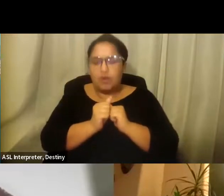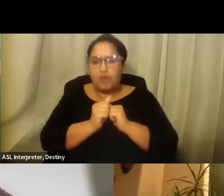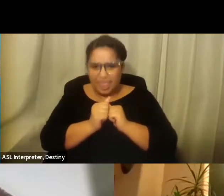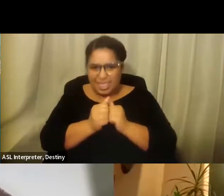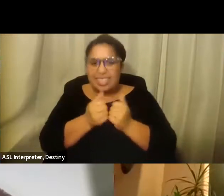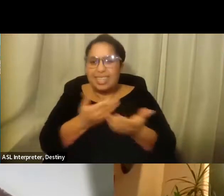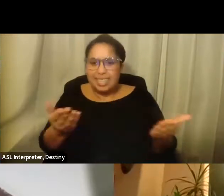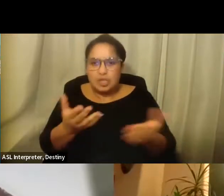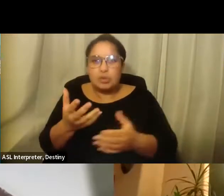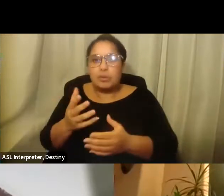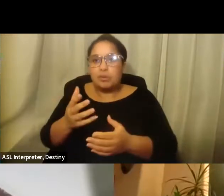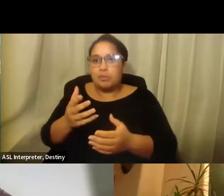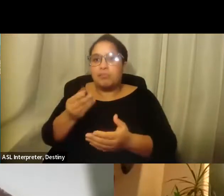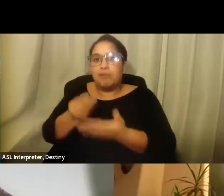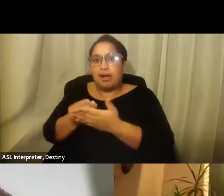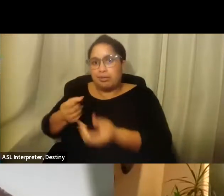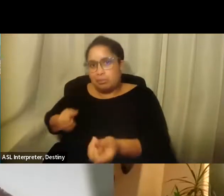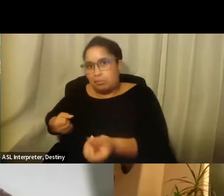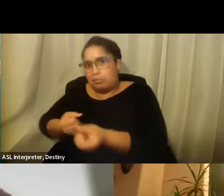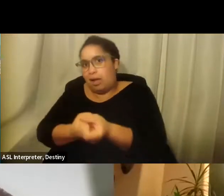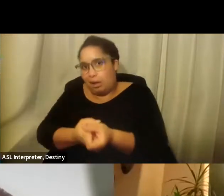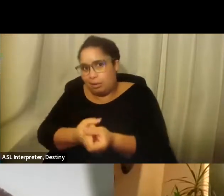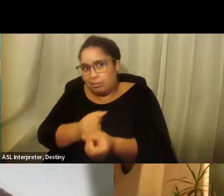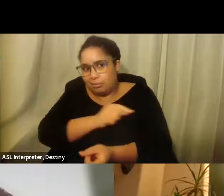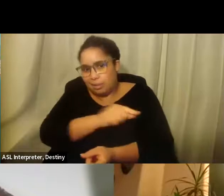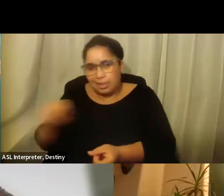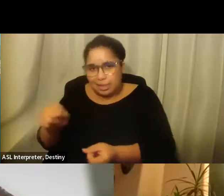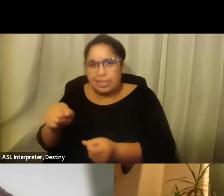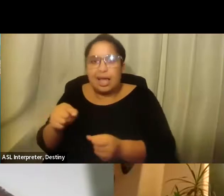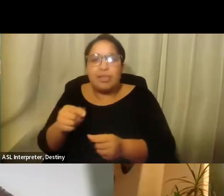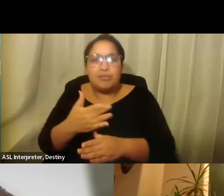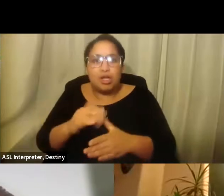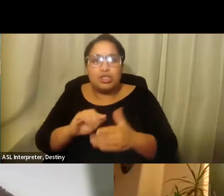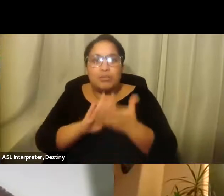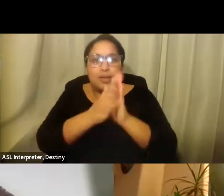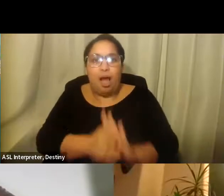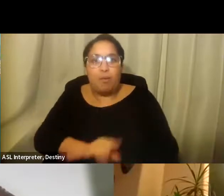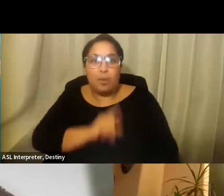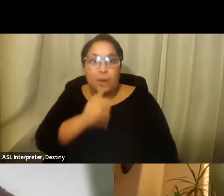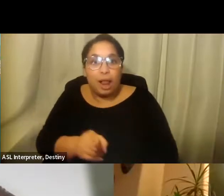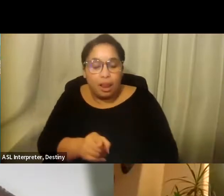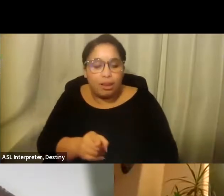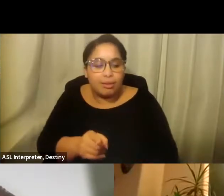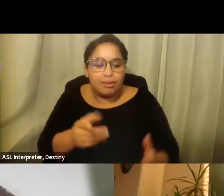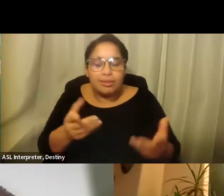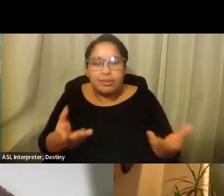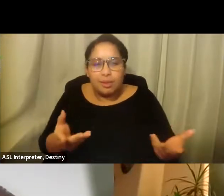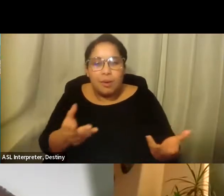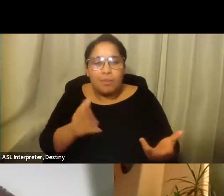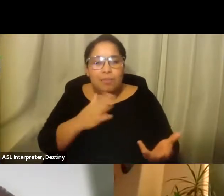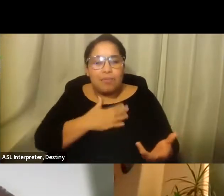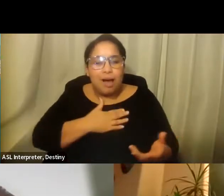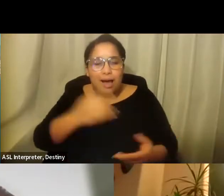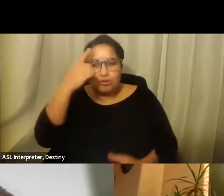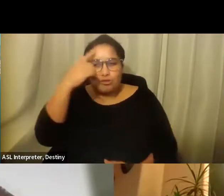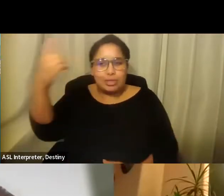items funded and to make some of these partnerships a reality. So that's my dream, is